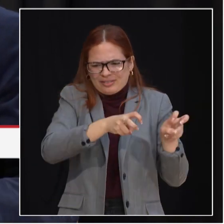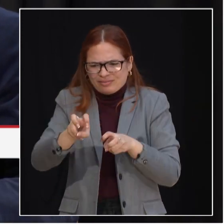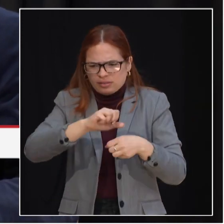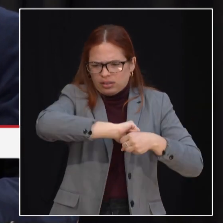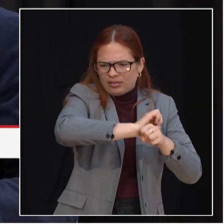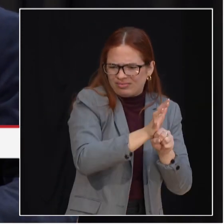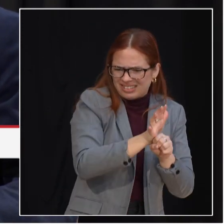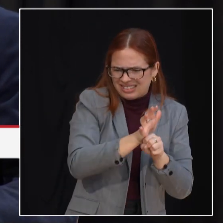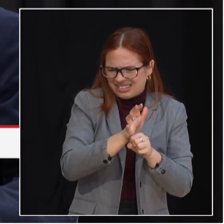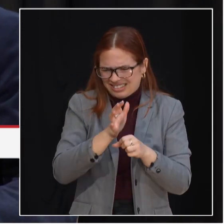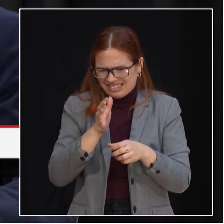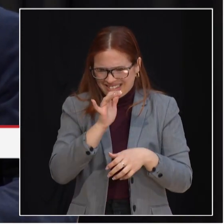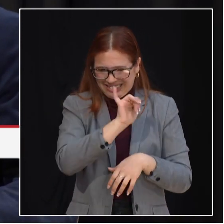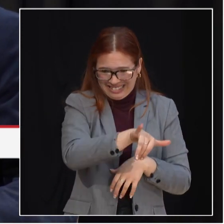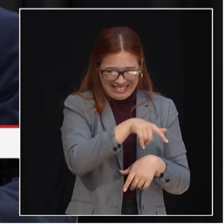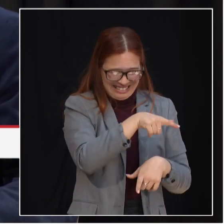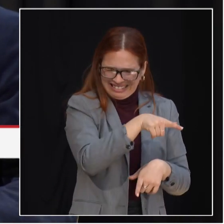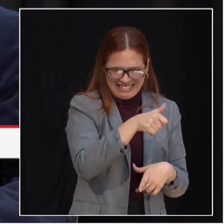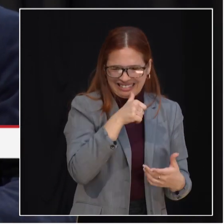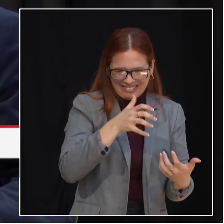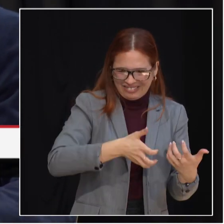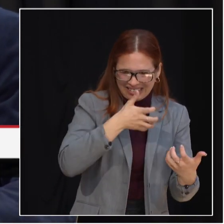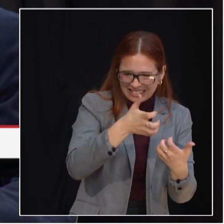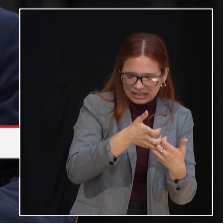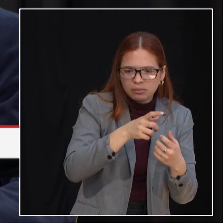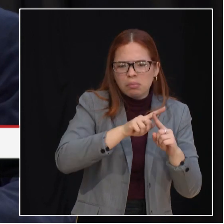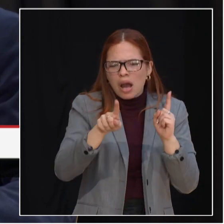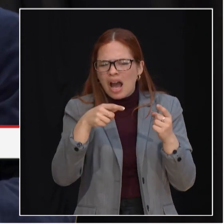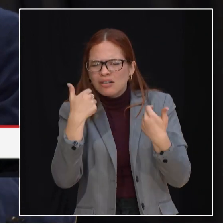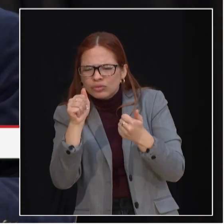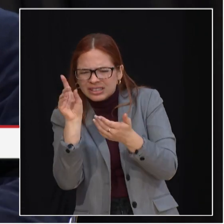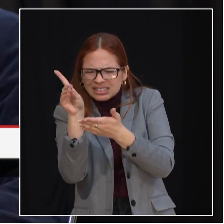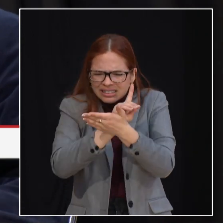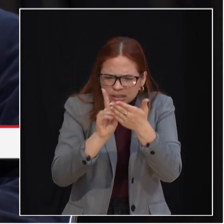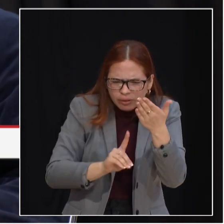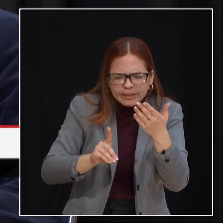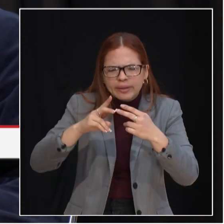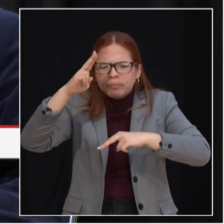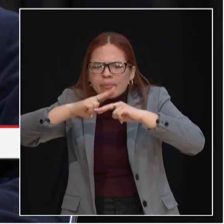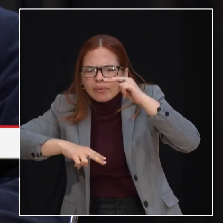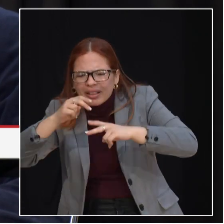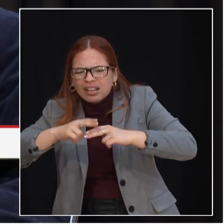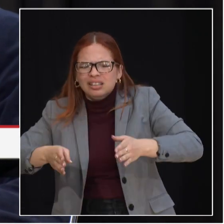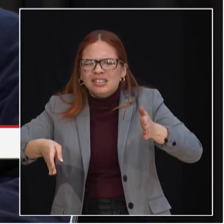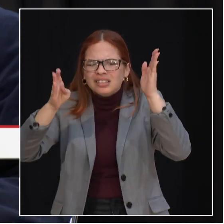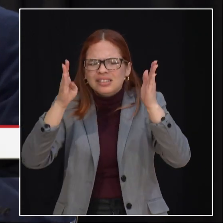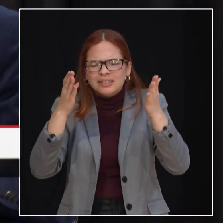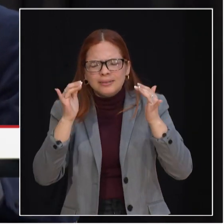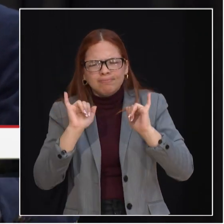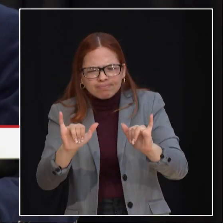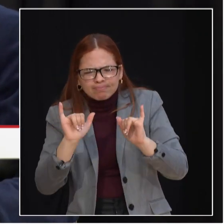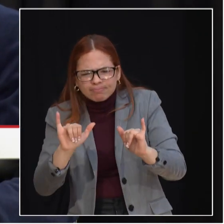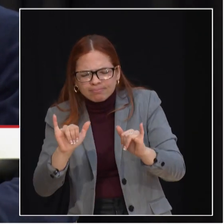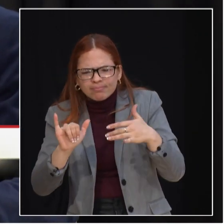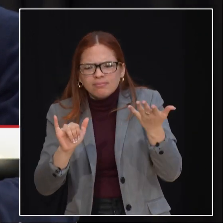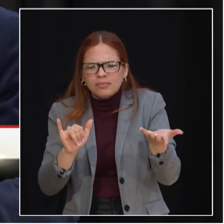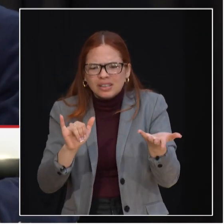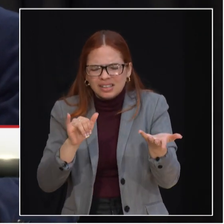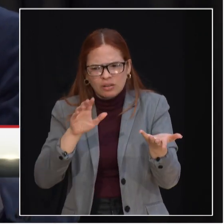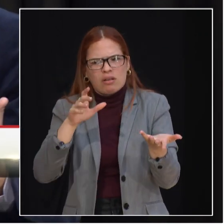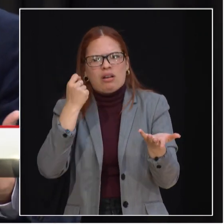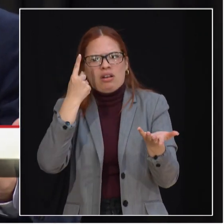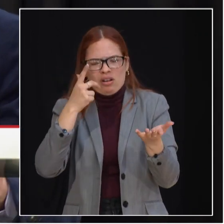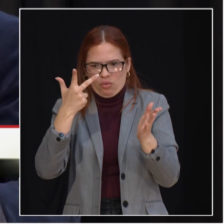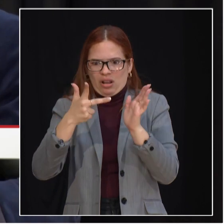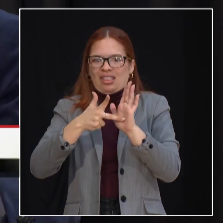having the opportunity to design something from scratch, it's part of the reason why we're more than tripling our footprint. It takes more space